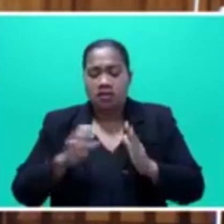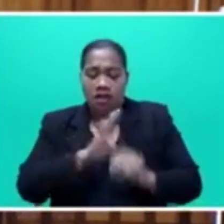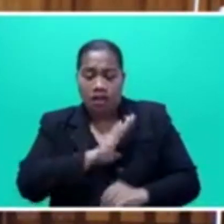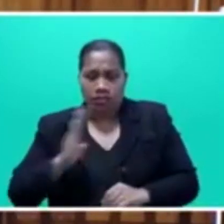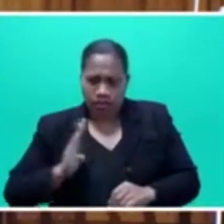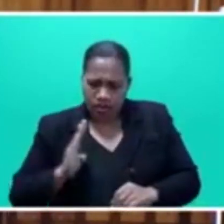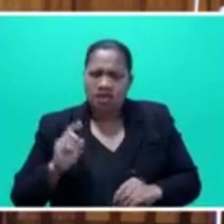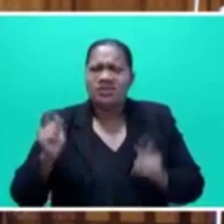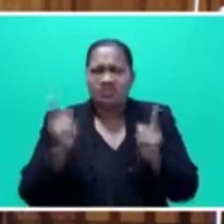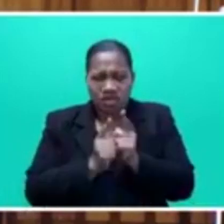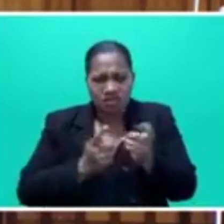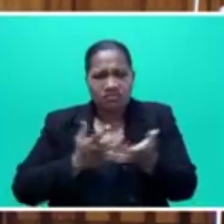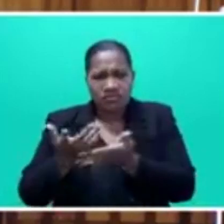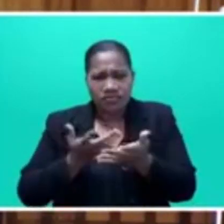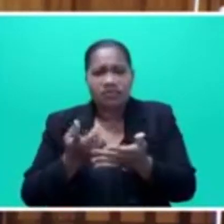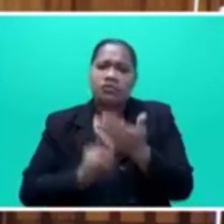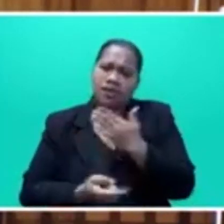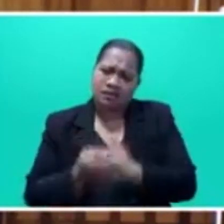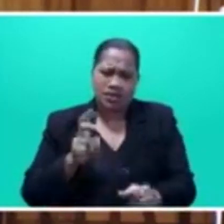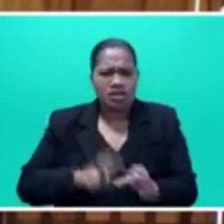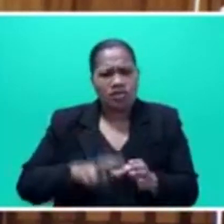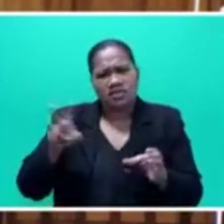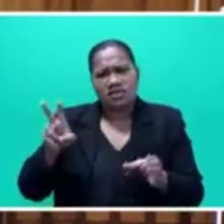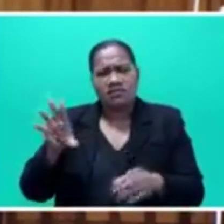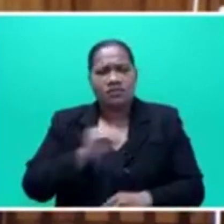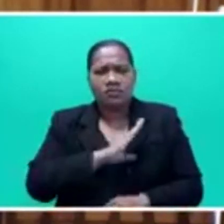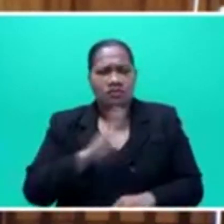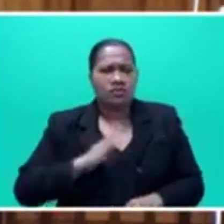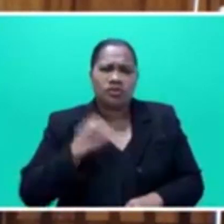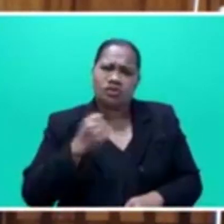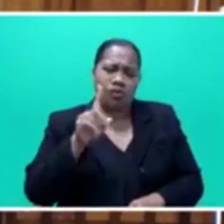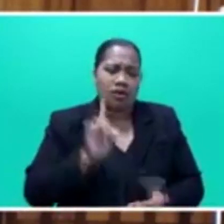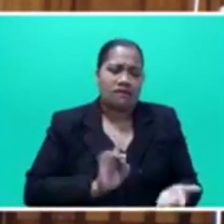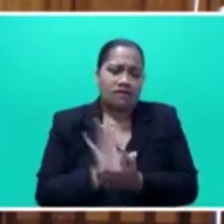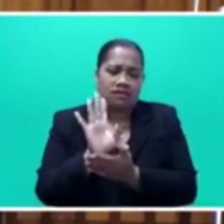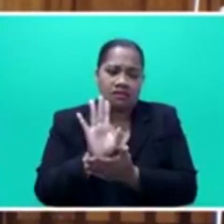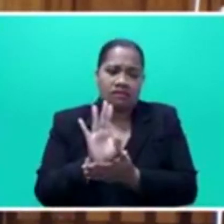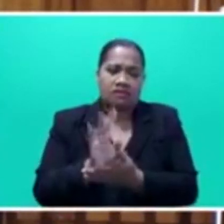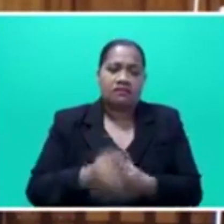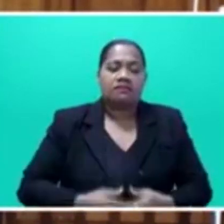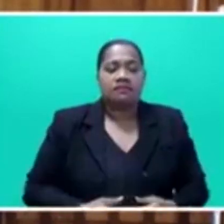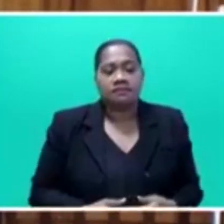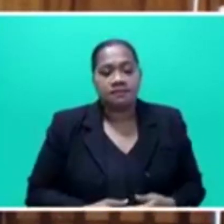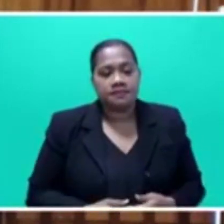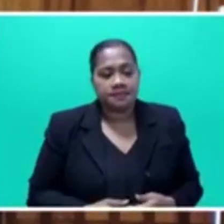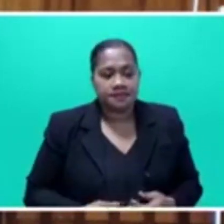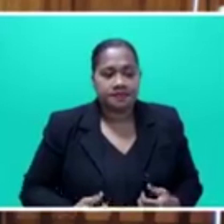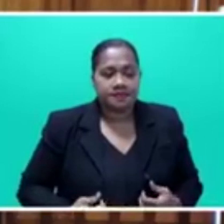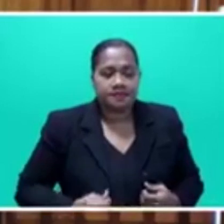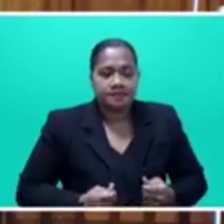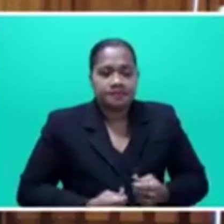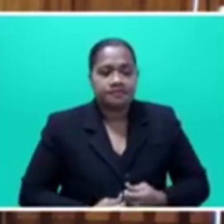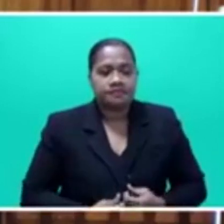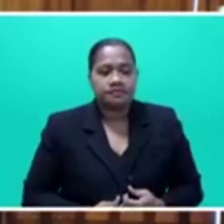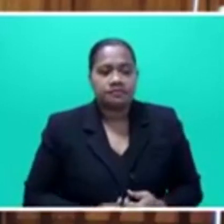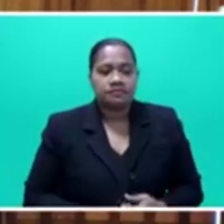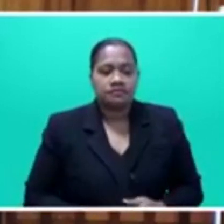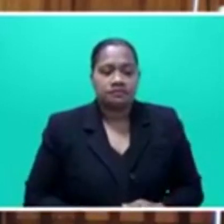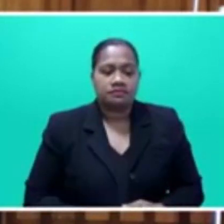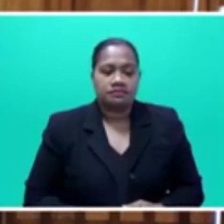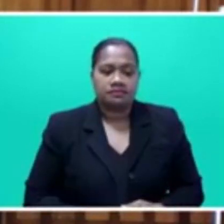and they gladly resigned from the board, Mr. Speaker, sir. Nobody's fired overnight, Mr. Speaker, sir. Mr. Speaker,